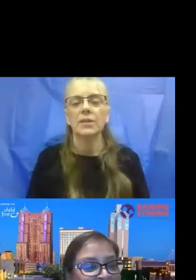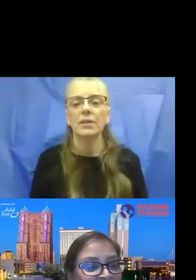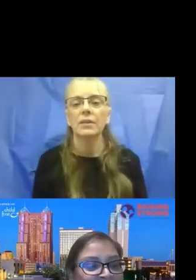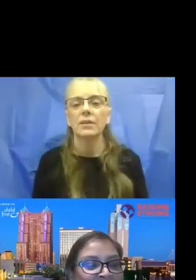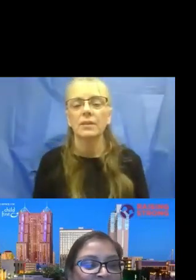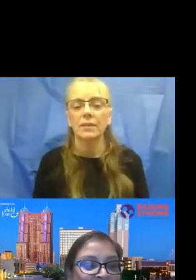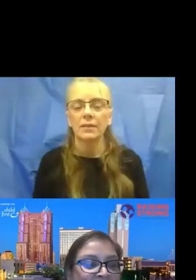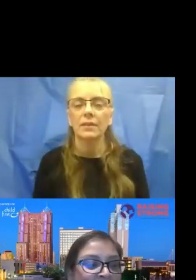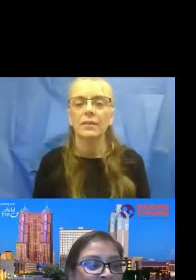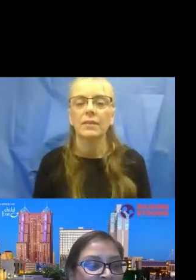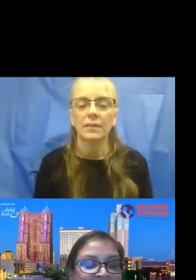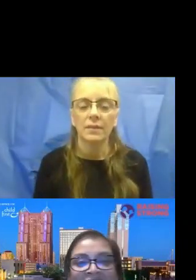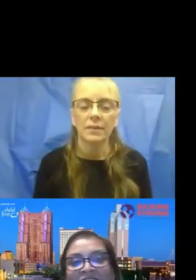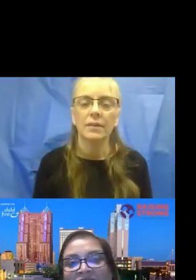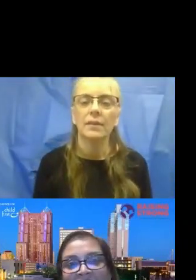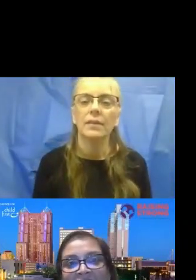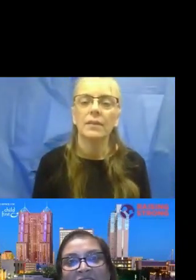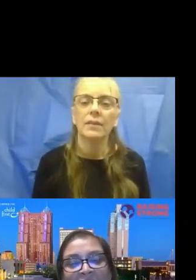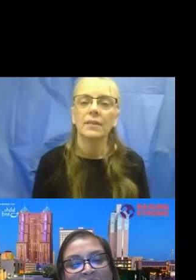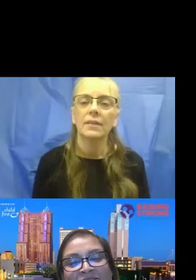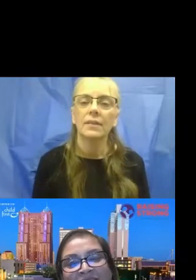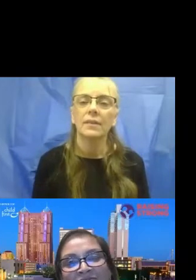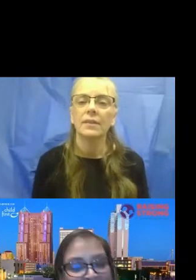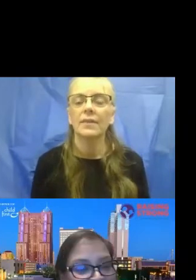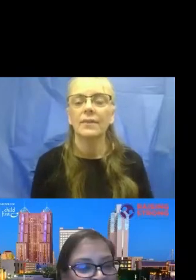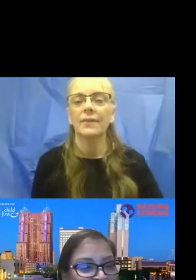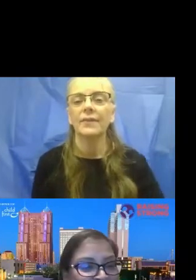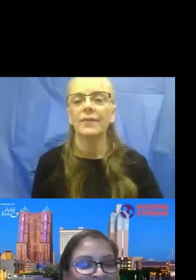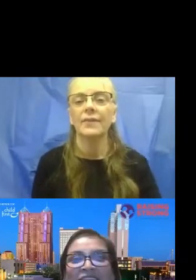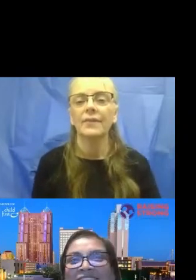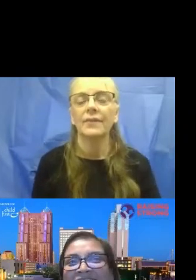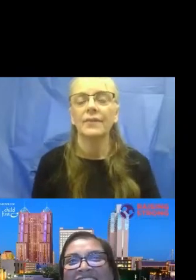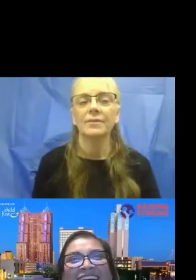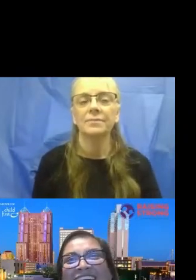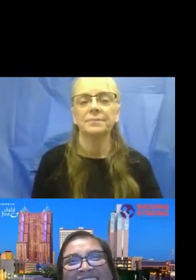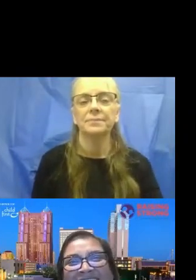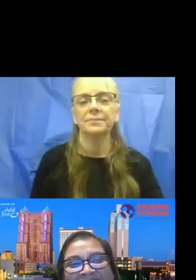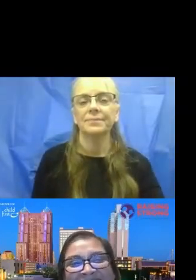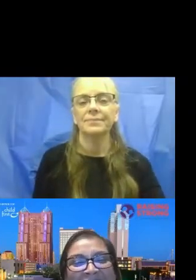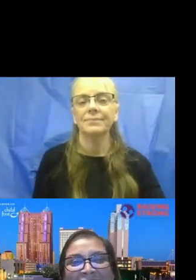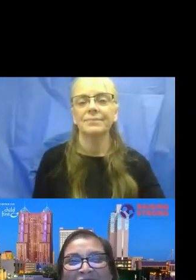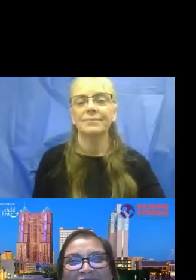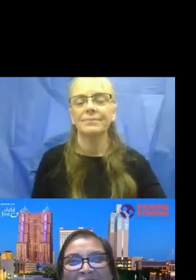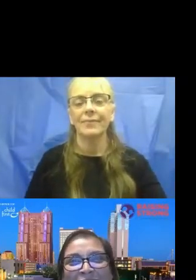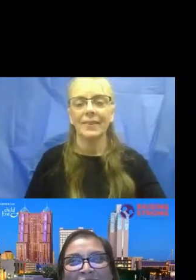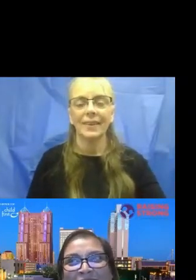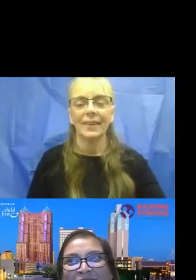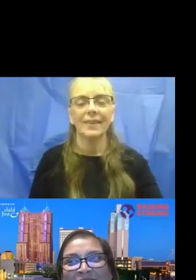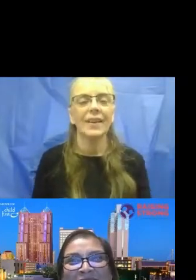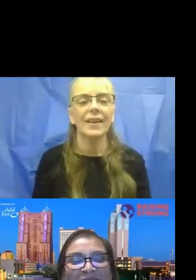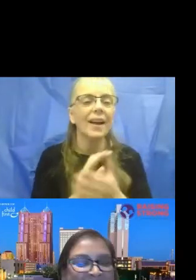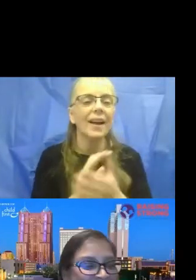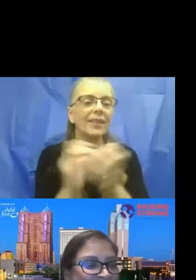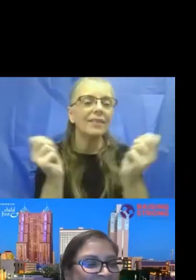ha ganado un tableta de Fire, Amazon Fire. Felicidades, Emily